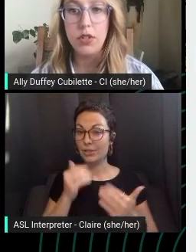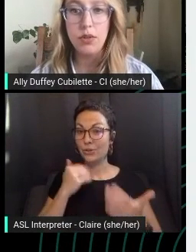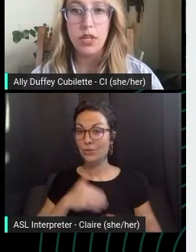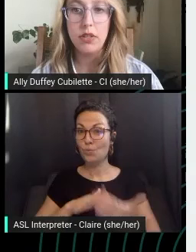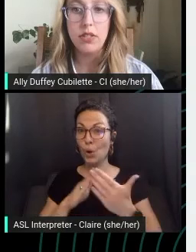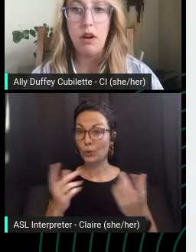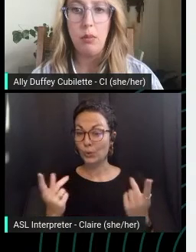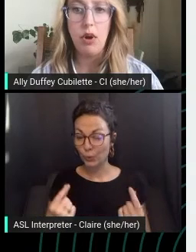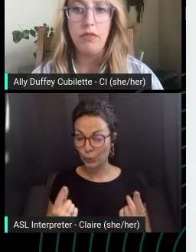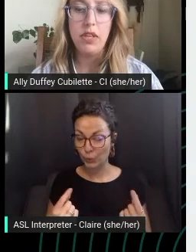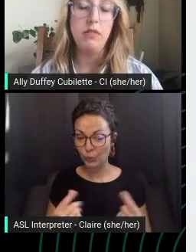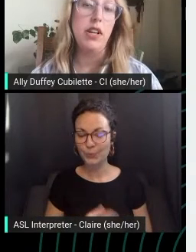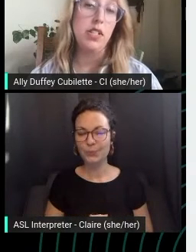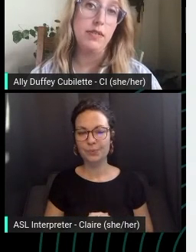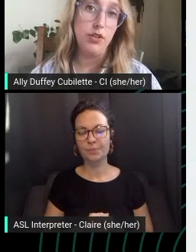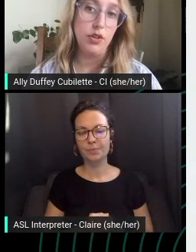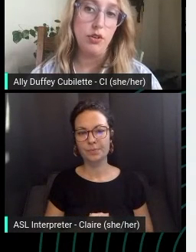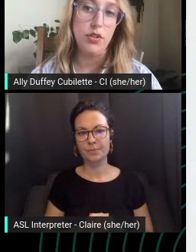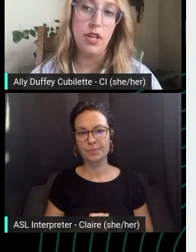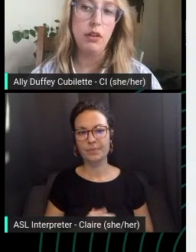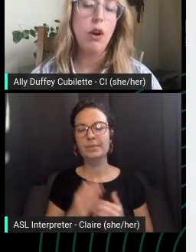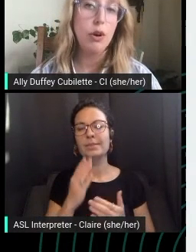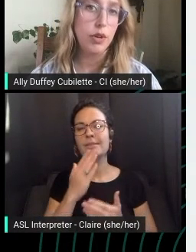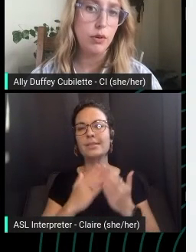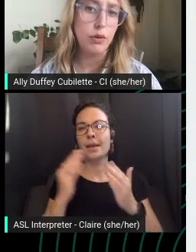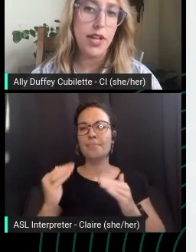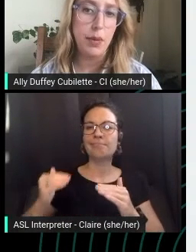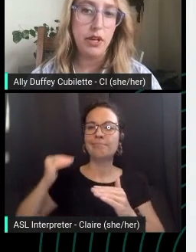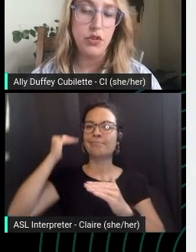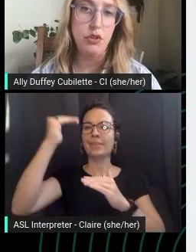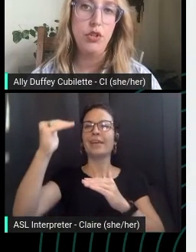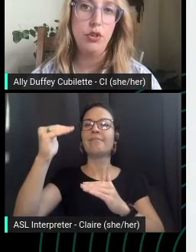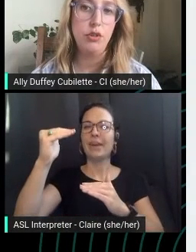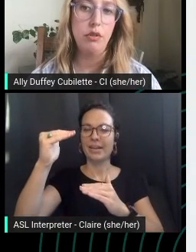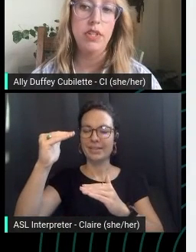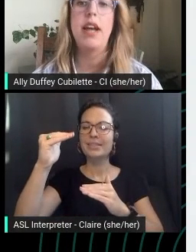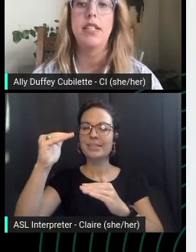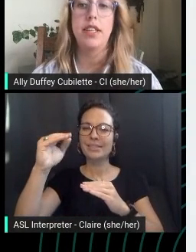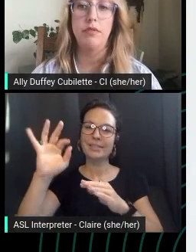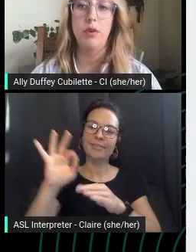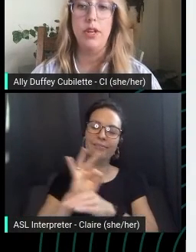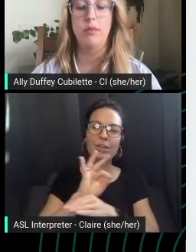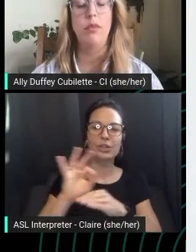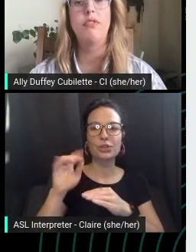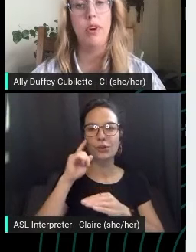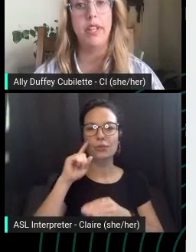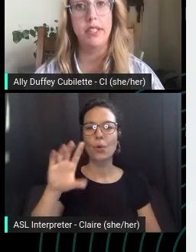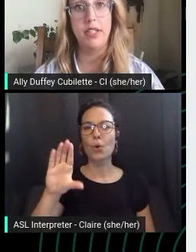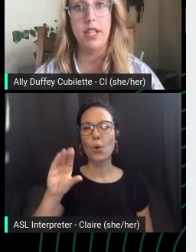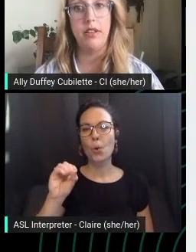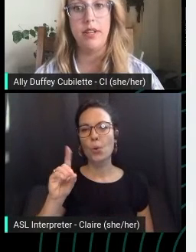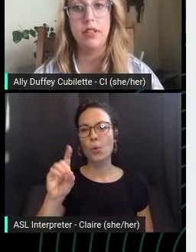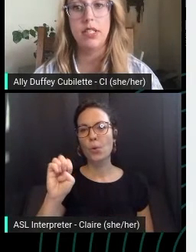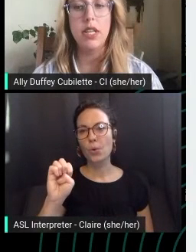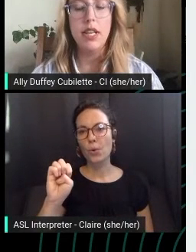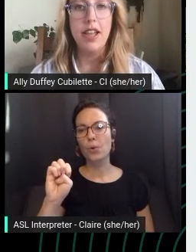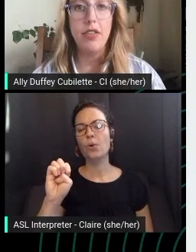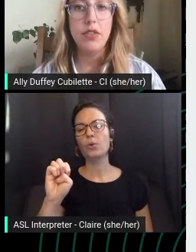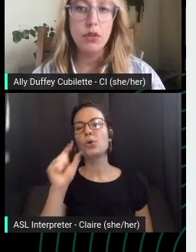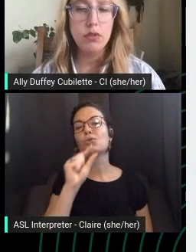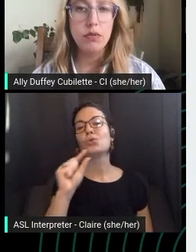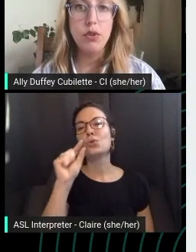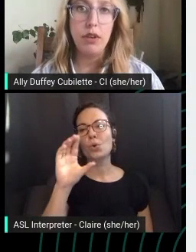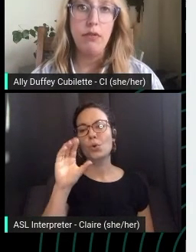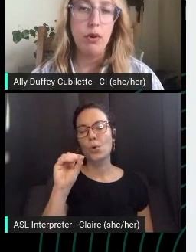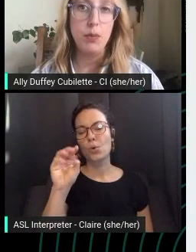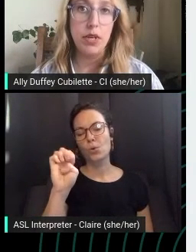years, is using some of the advanced features and code in Google Tag Manager to redact that information before it gets sent to analytics. And